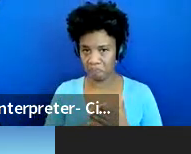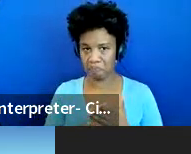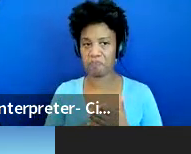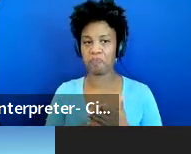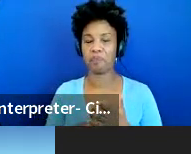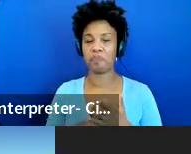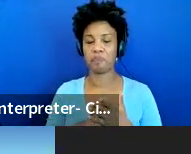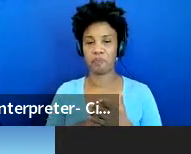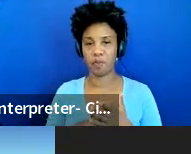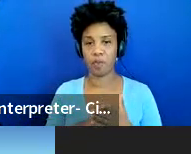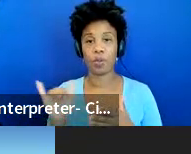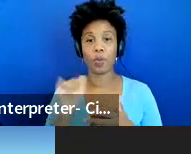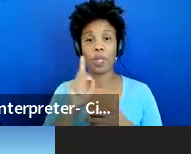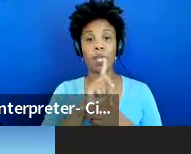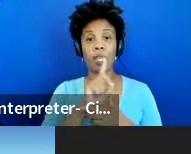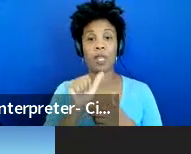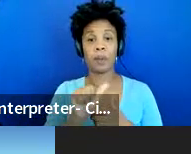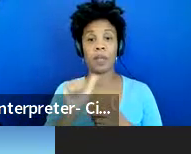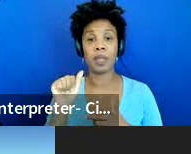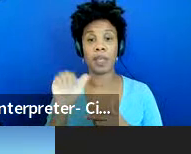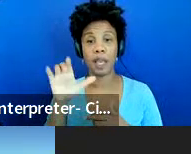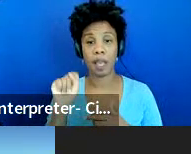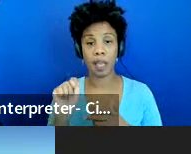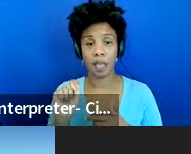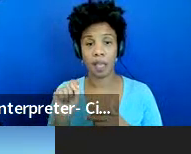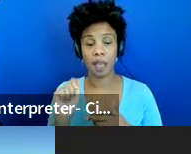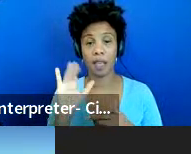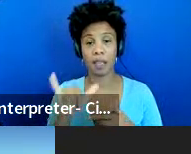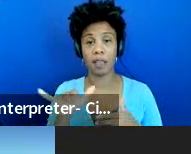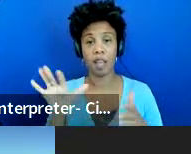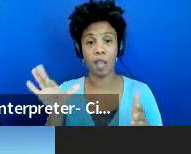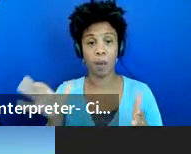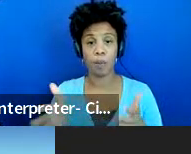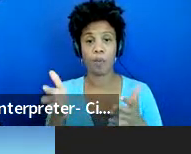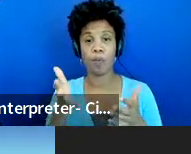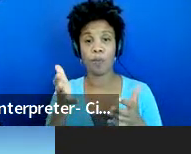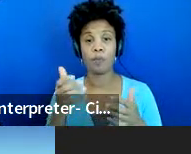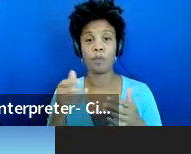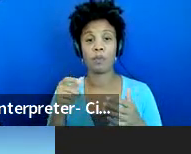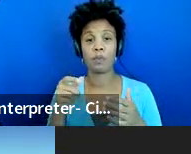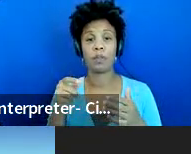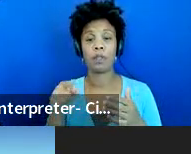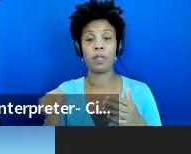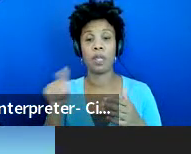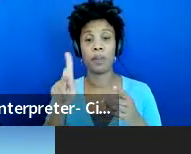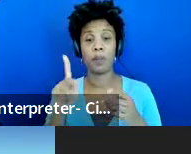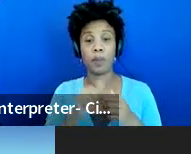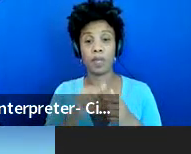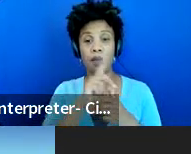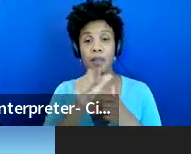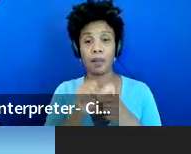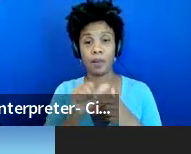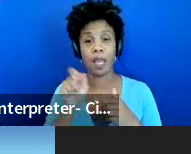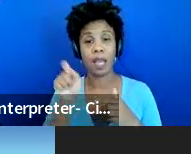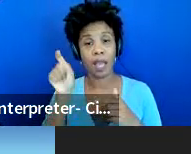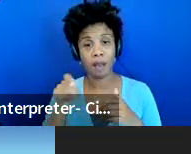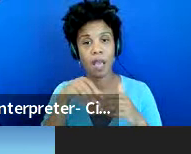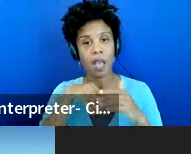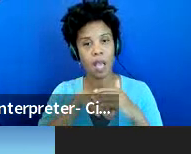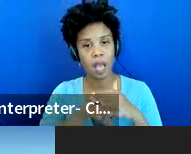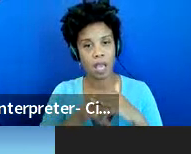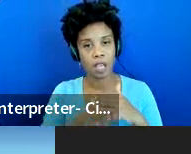the Disability Act, for example, promotes that persons with disabilities should have access to